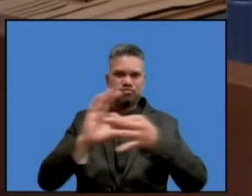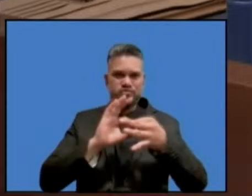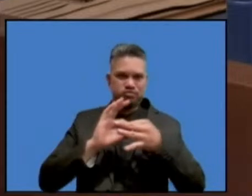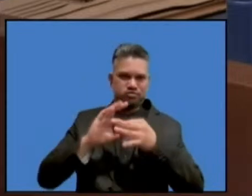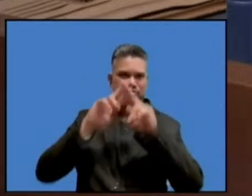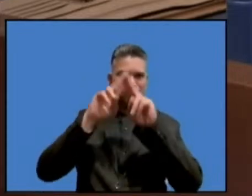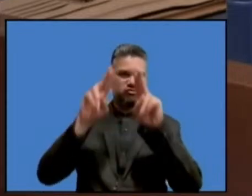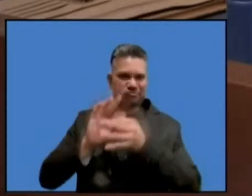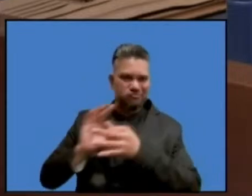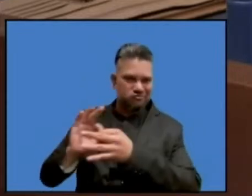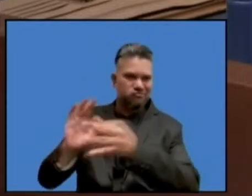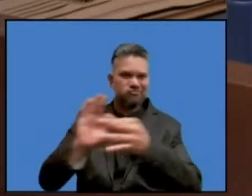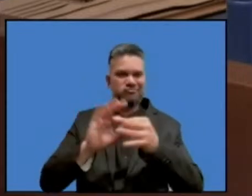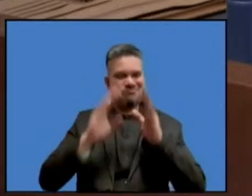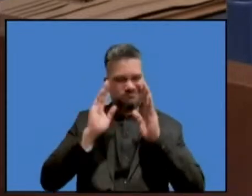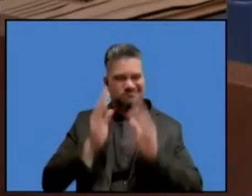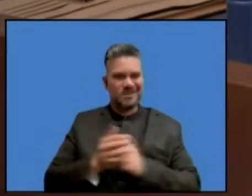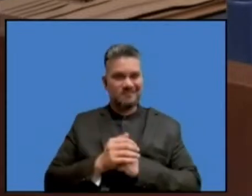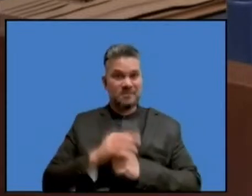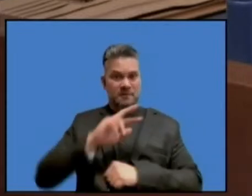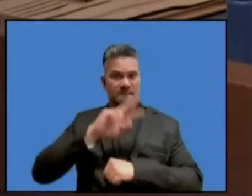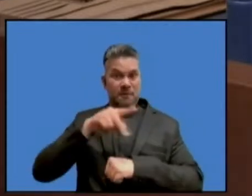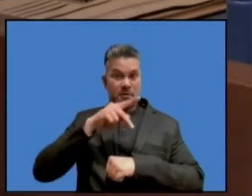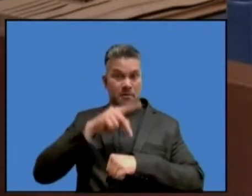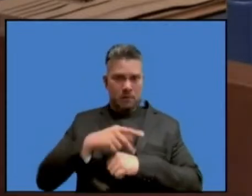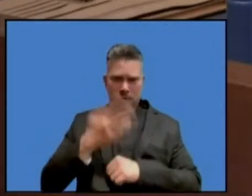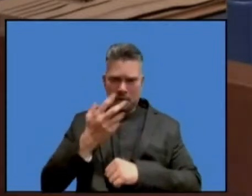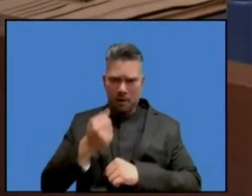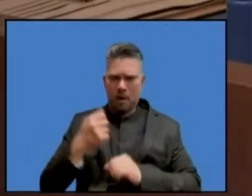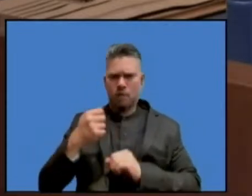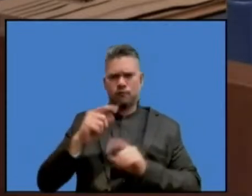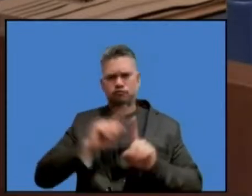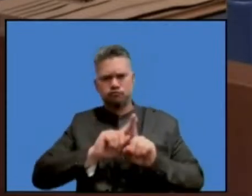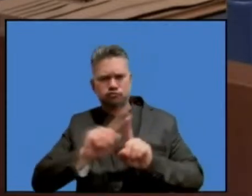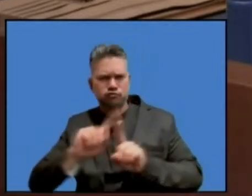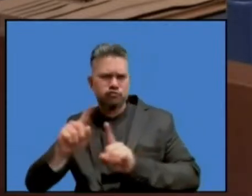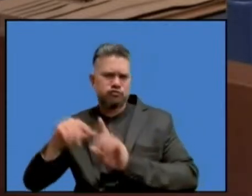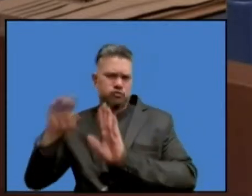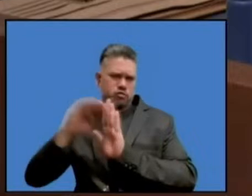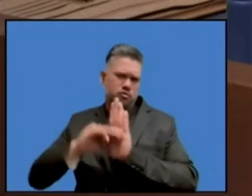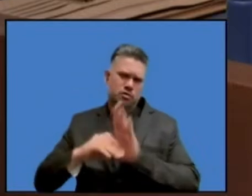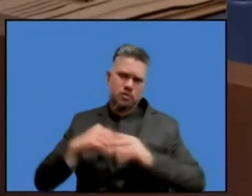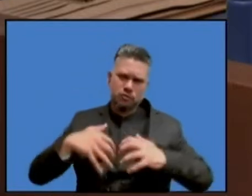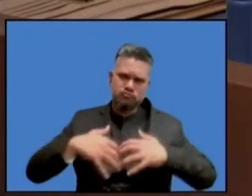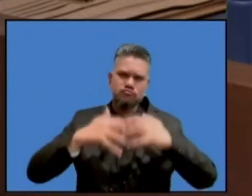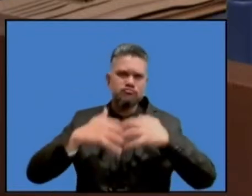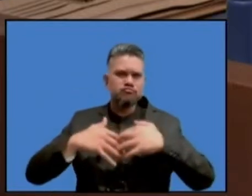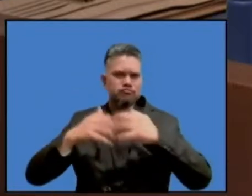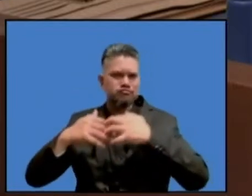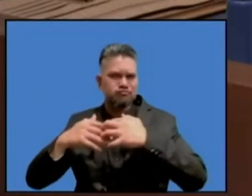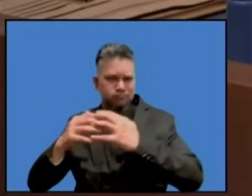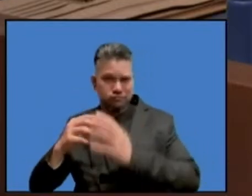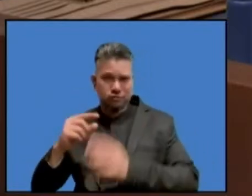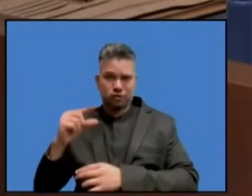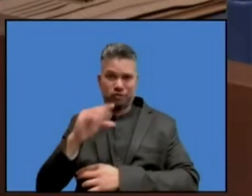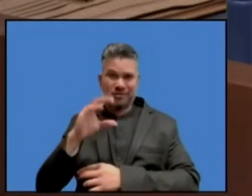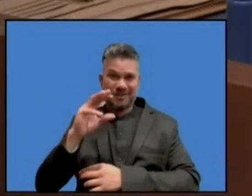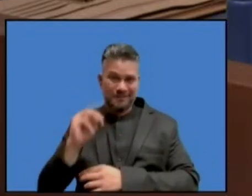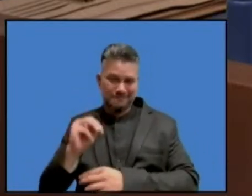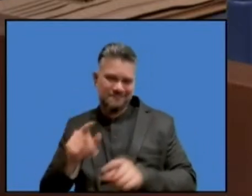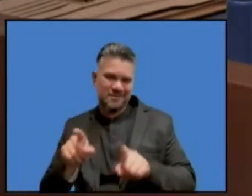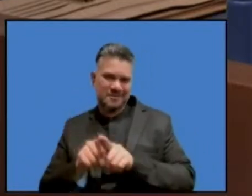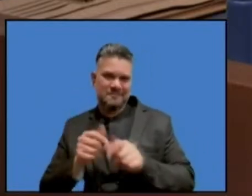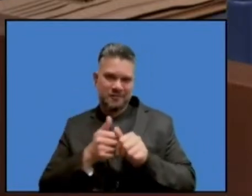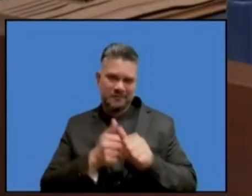has undertaken significant measures in alignment to the 23 objectives of the GCM, particularly objectives 1, 3,